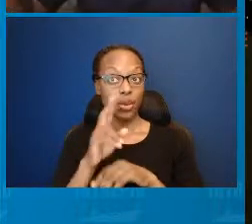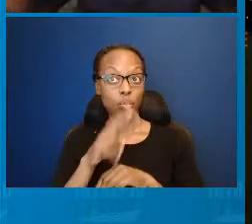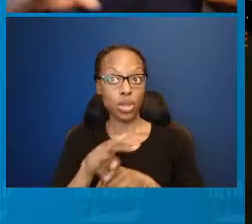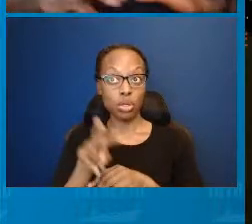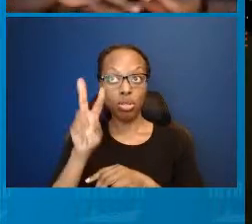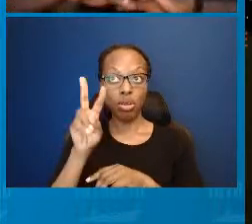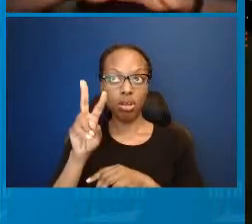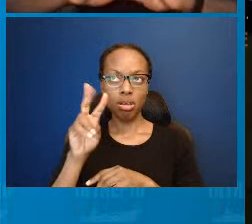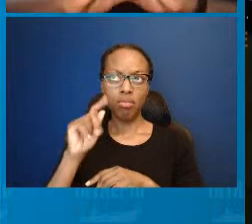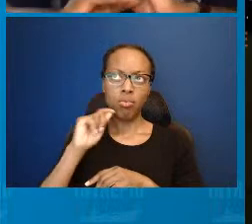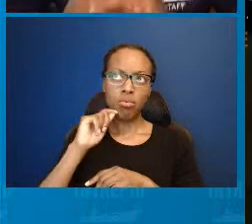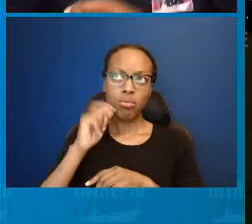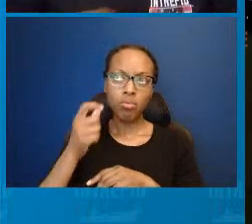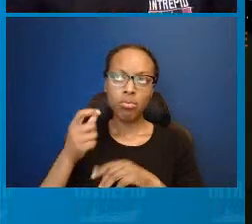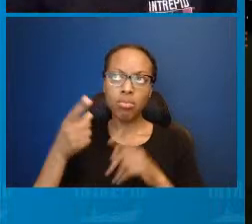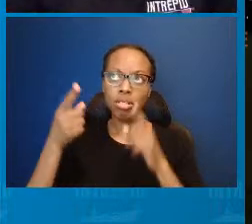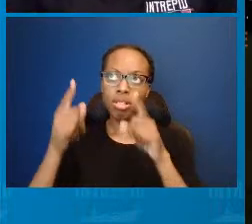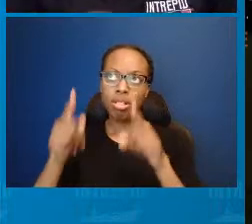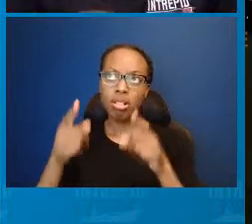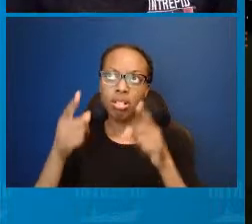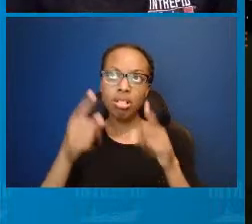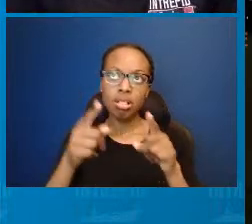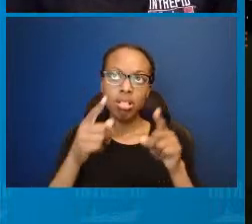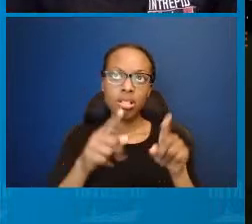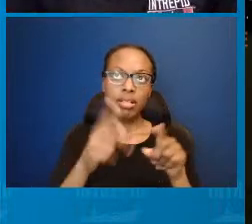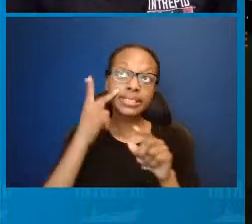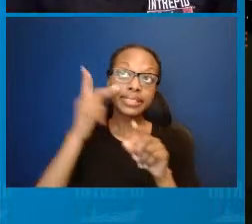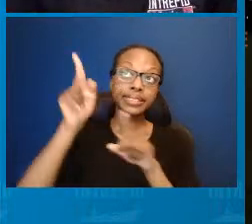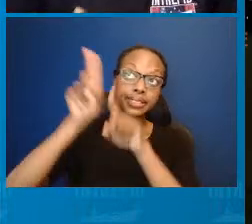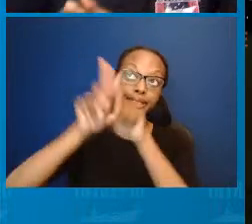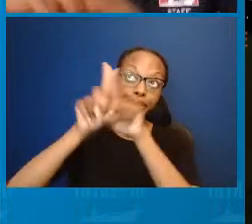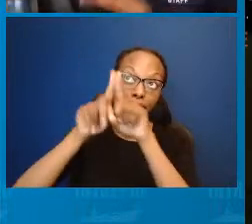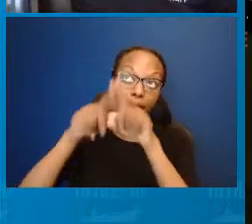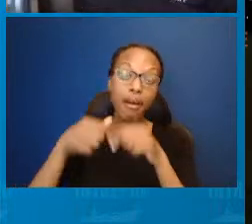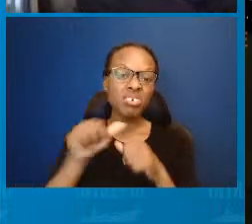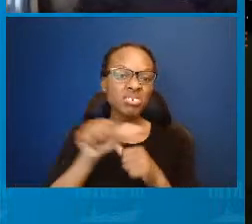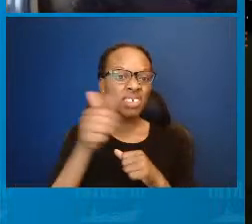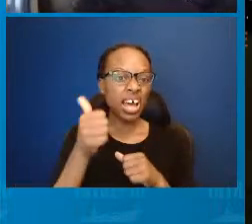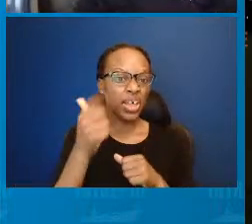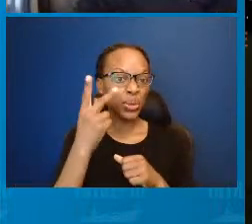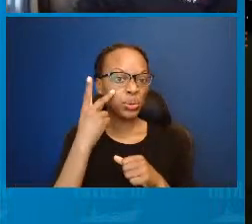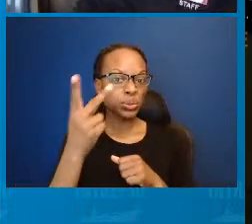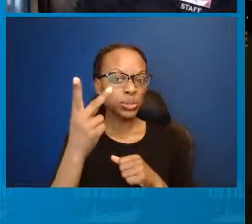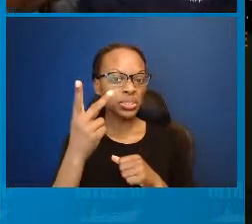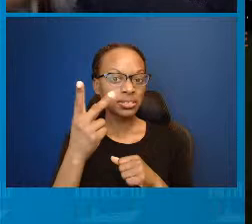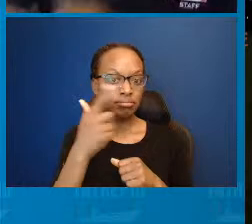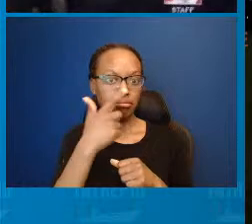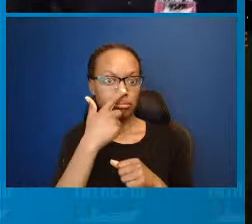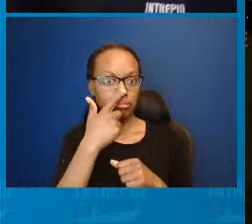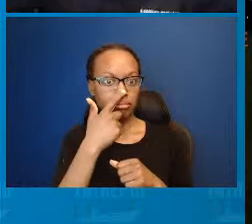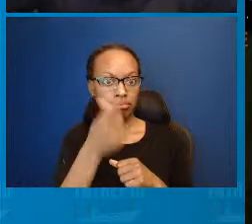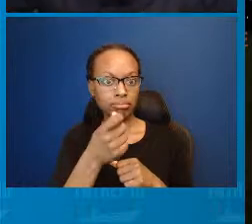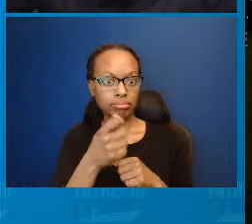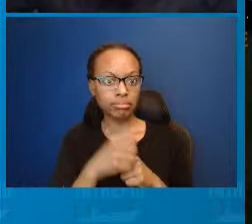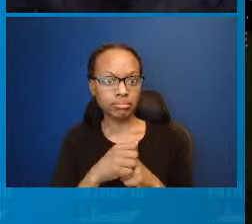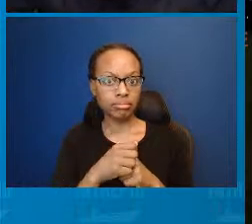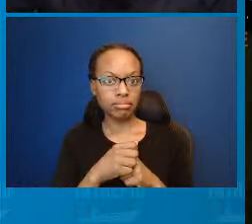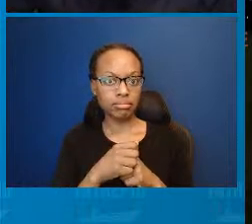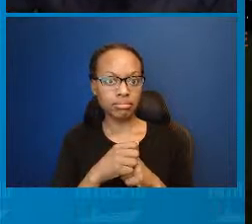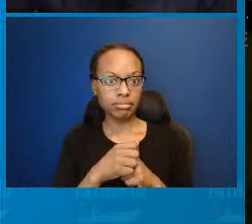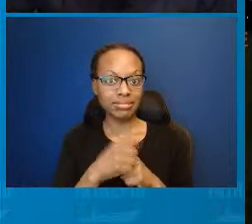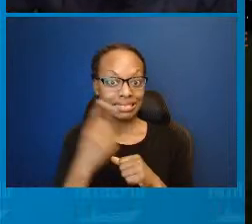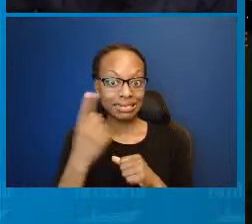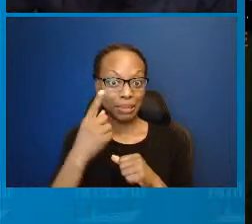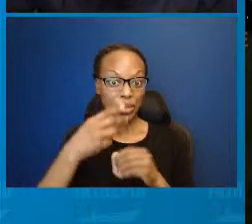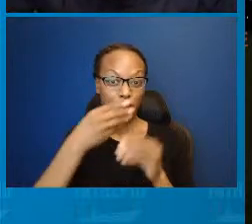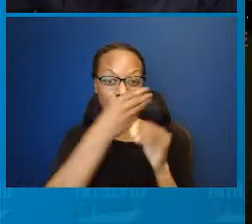all these stars, right? But we also see something very interesting. We see something that flew past the screen just